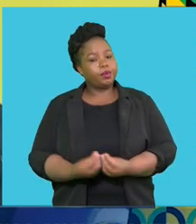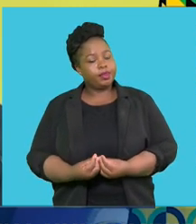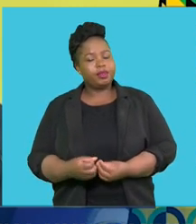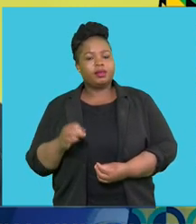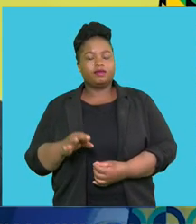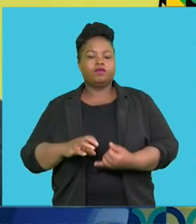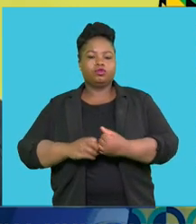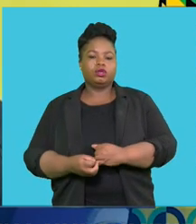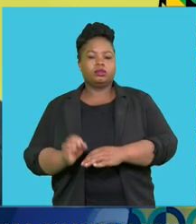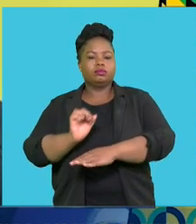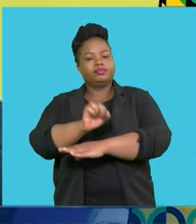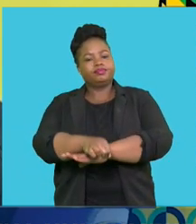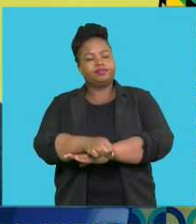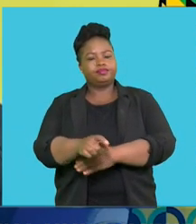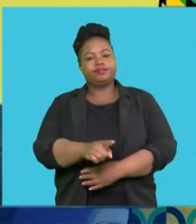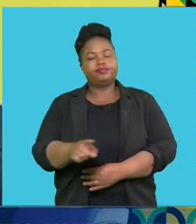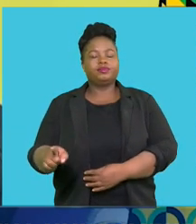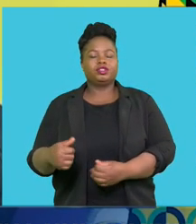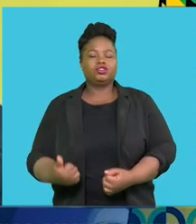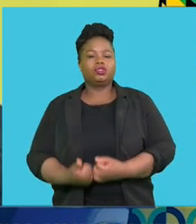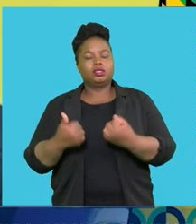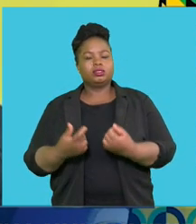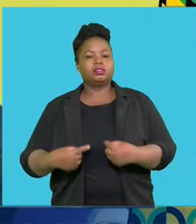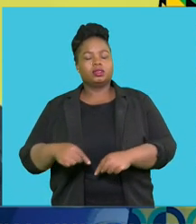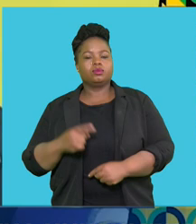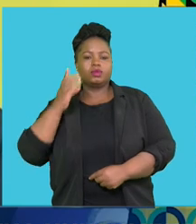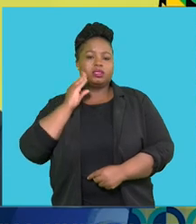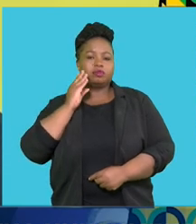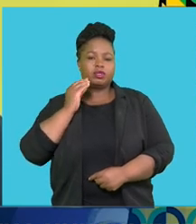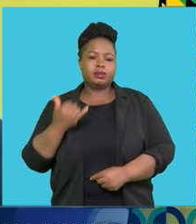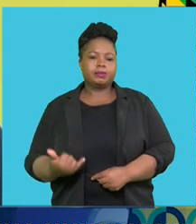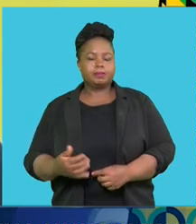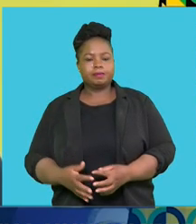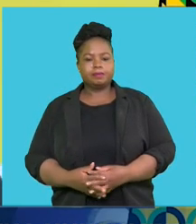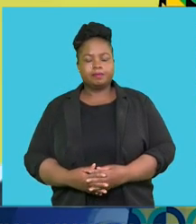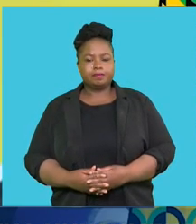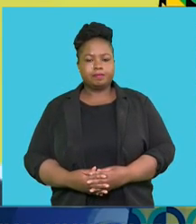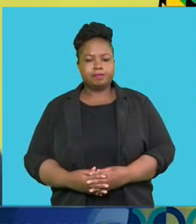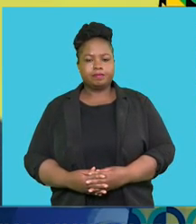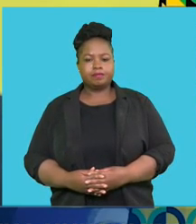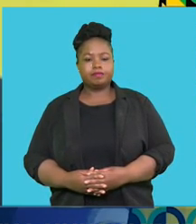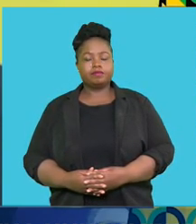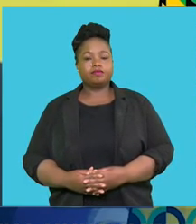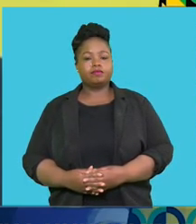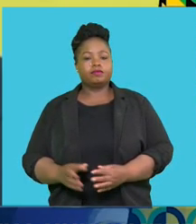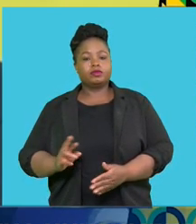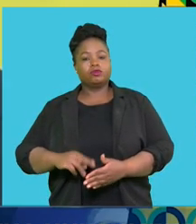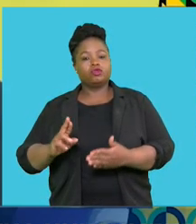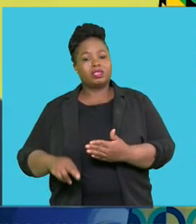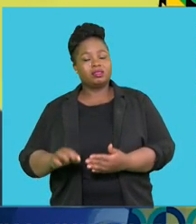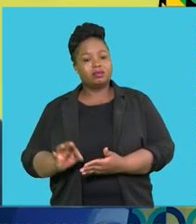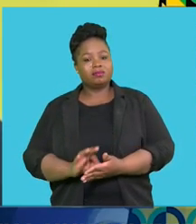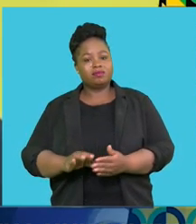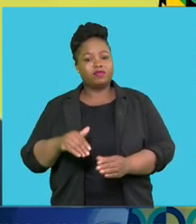to overcome the severe challenges that confront our country From the results of these